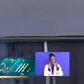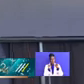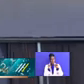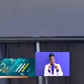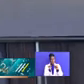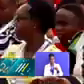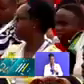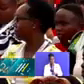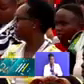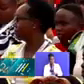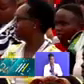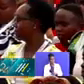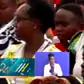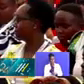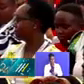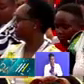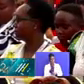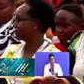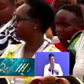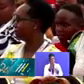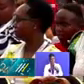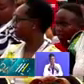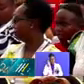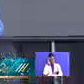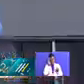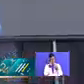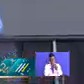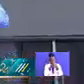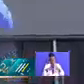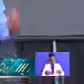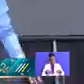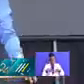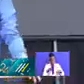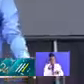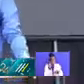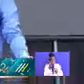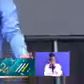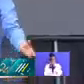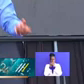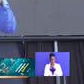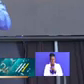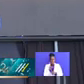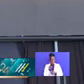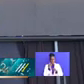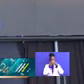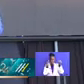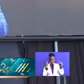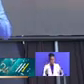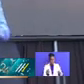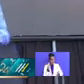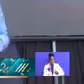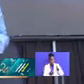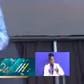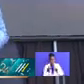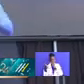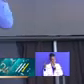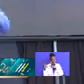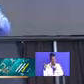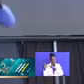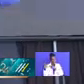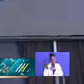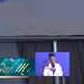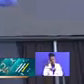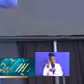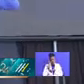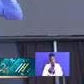speak according to the Bel Bel of those people that are worshiping that auar that is responsible